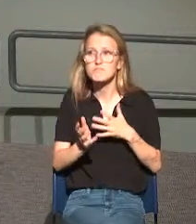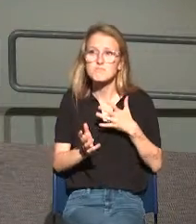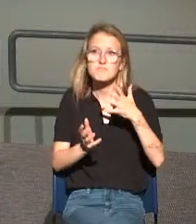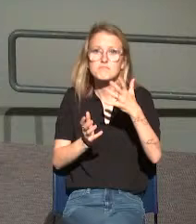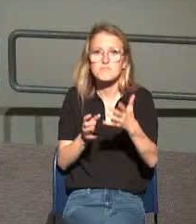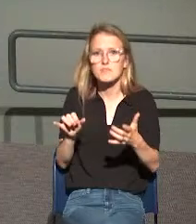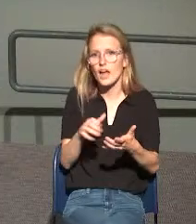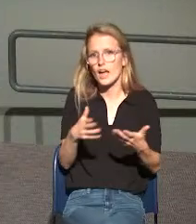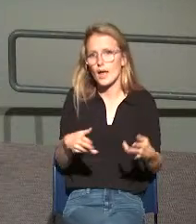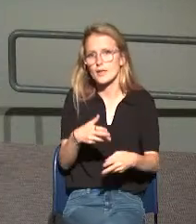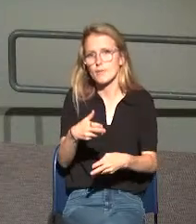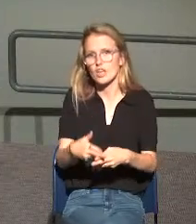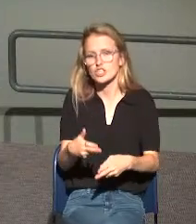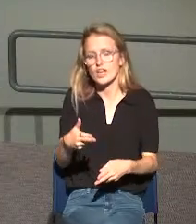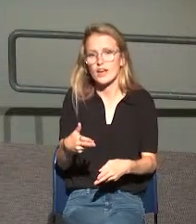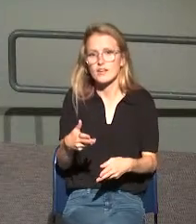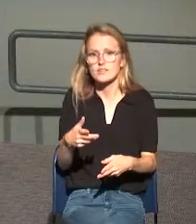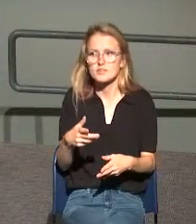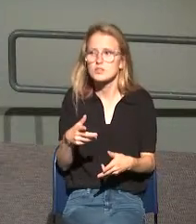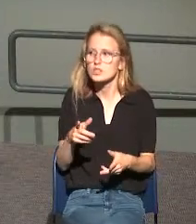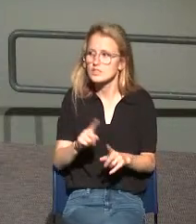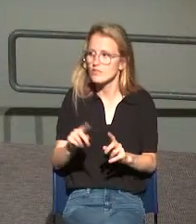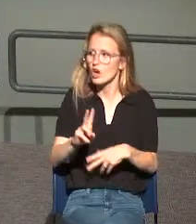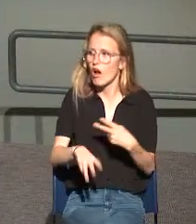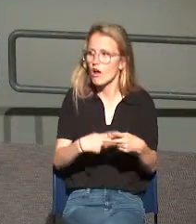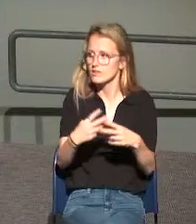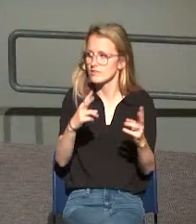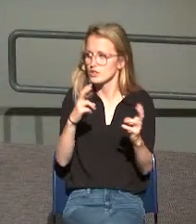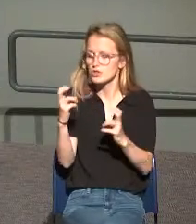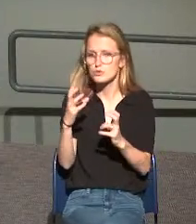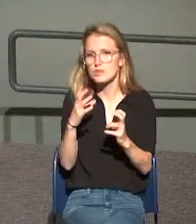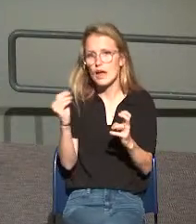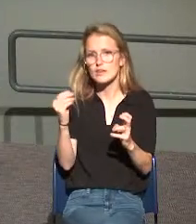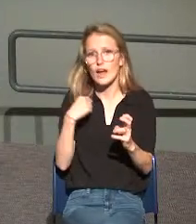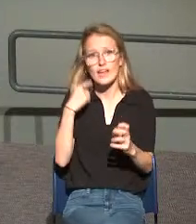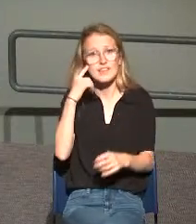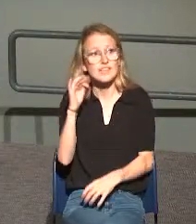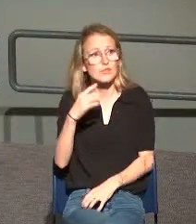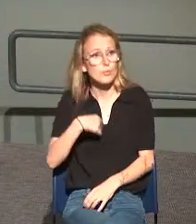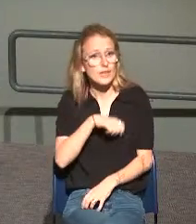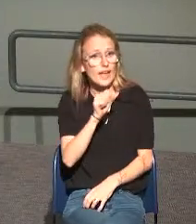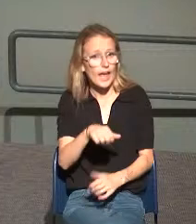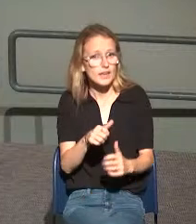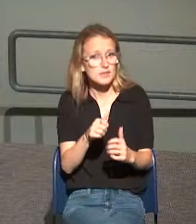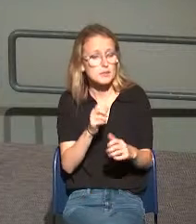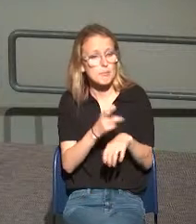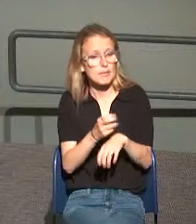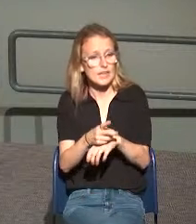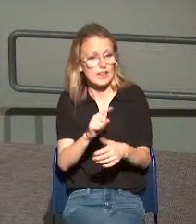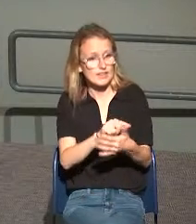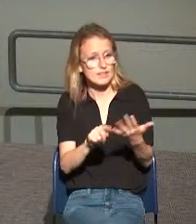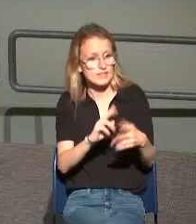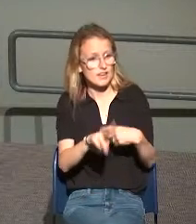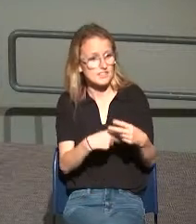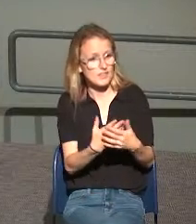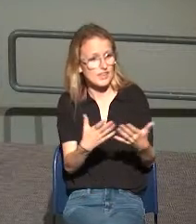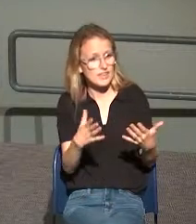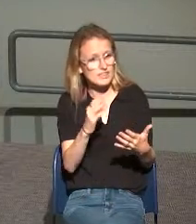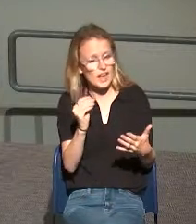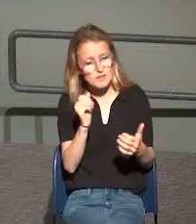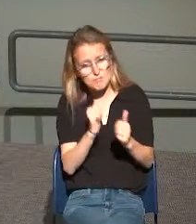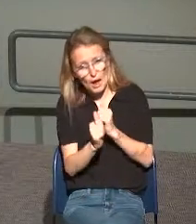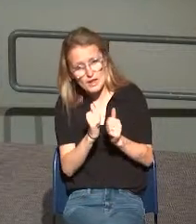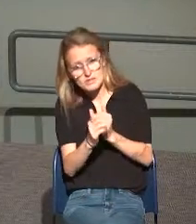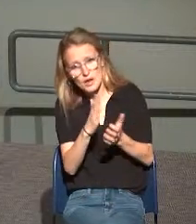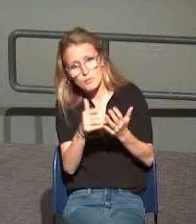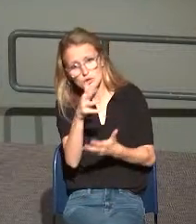like I said, it's different kinds of issues, but I think if we can get past some of those kinds of things and get past some of these